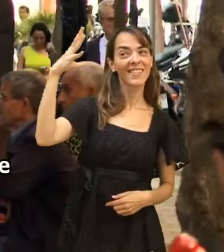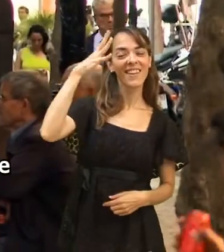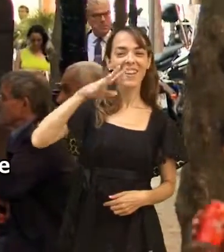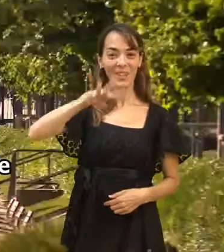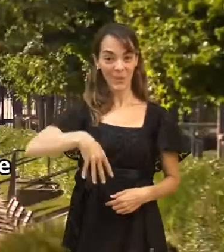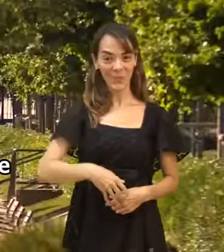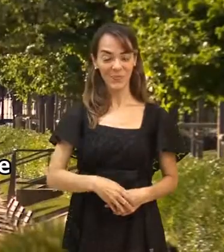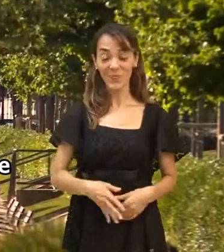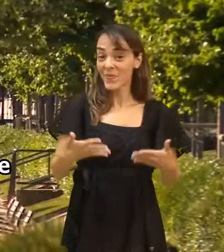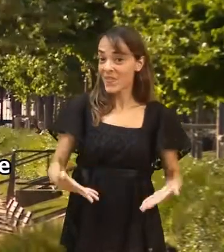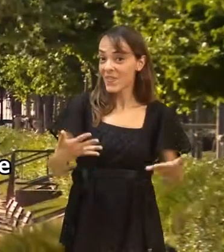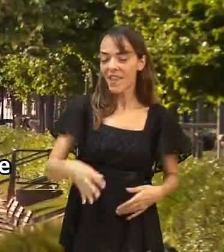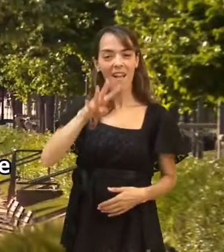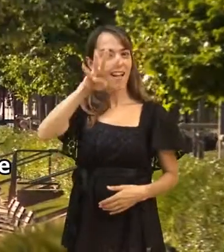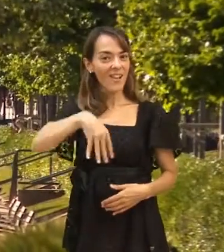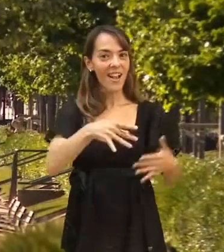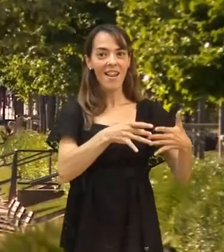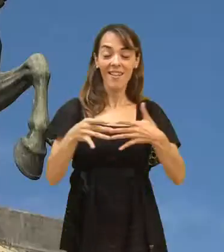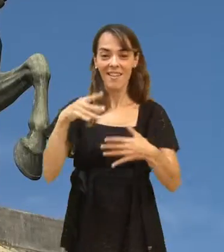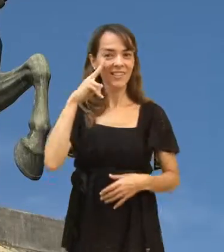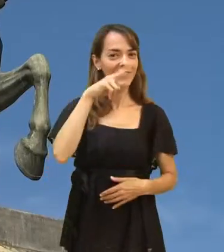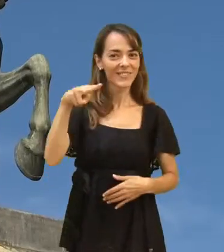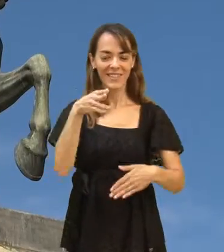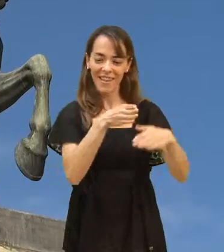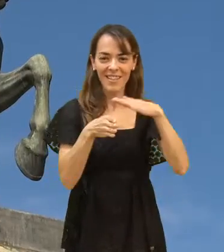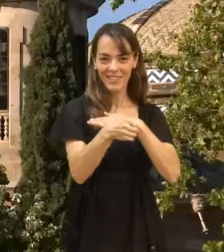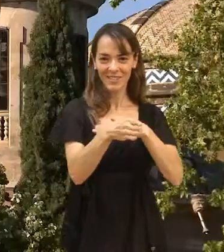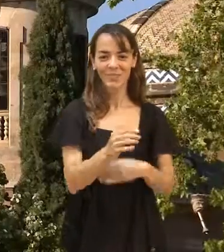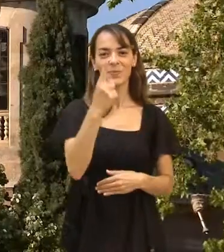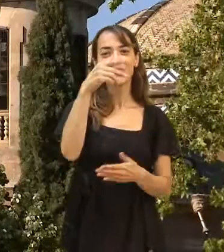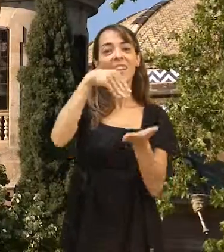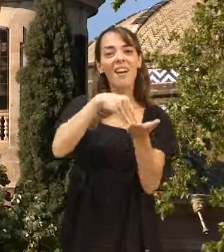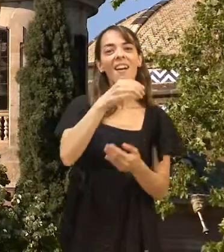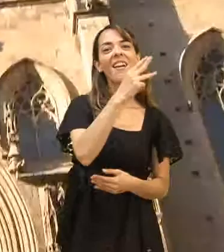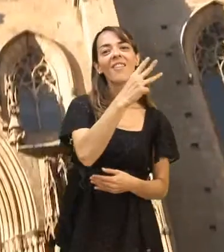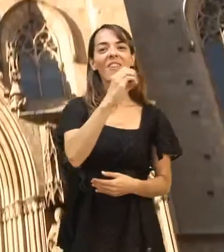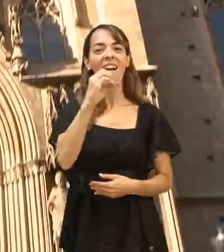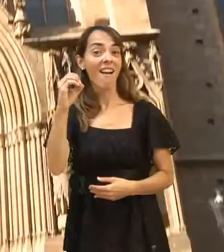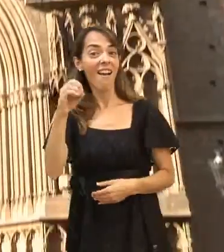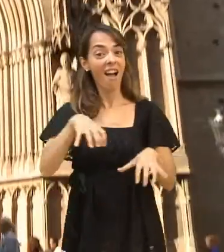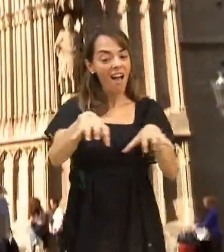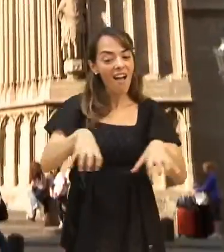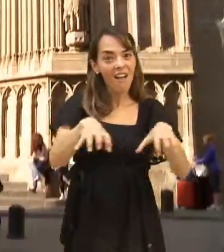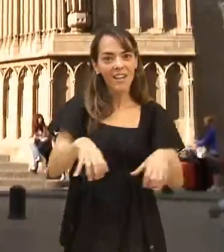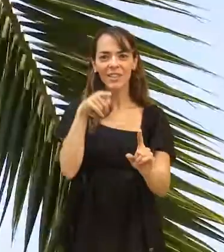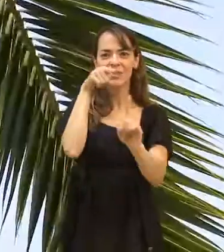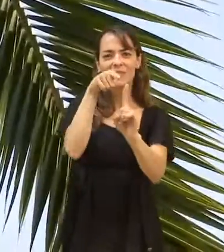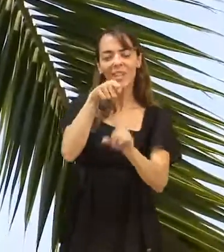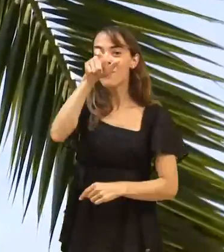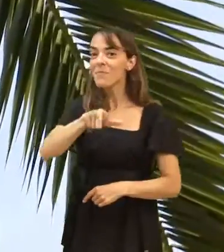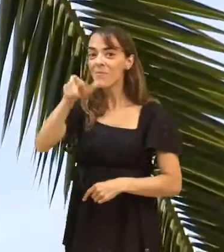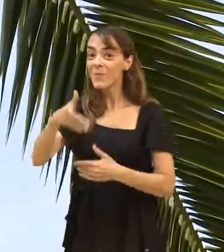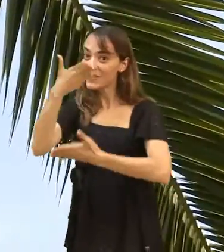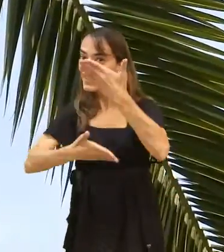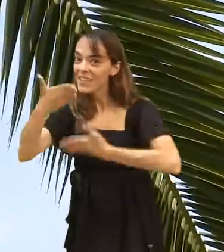Catalonia is now a leading accessible tourist destination with 1,300 resources with facilities for disabled people,